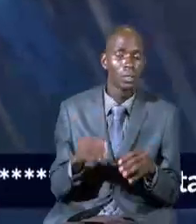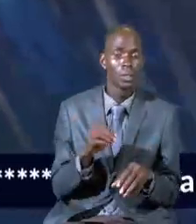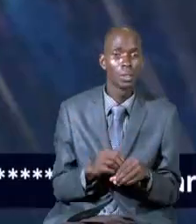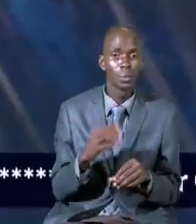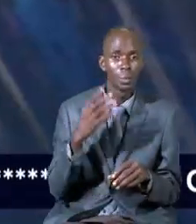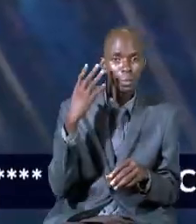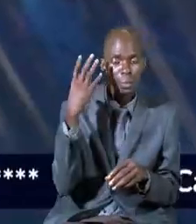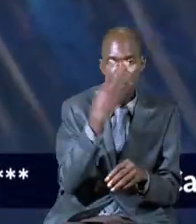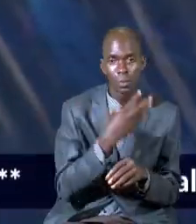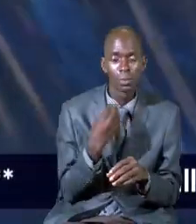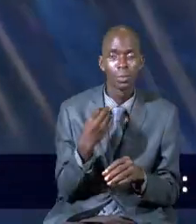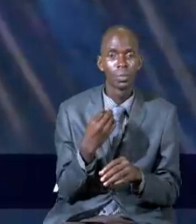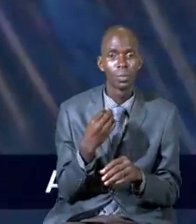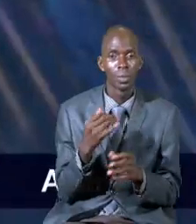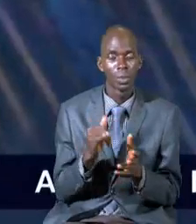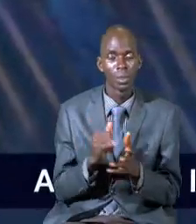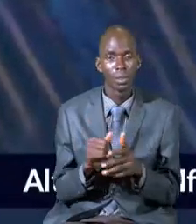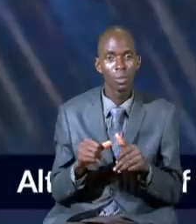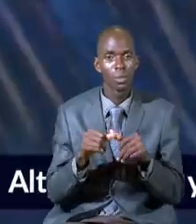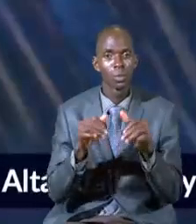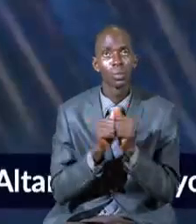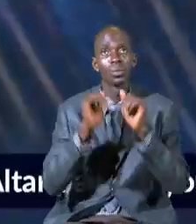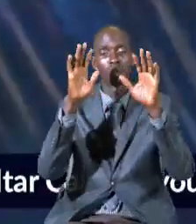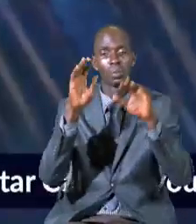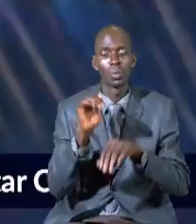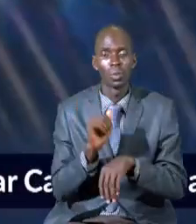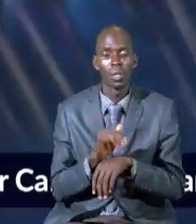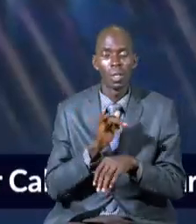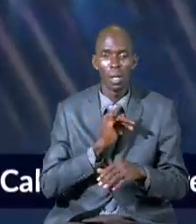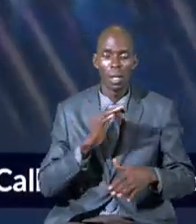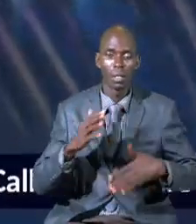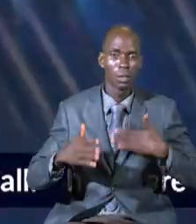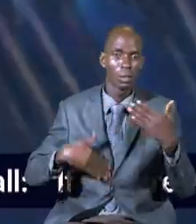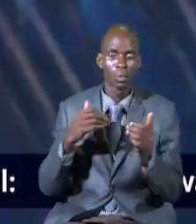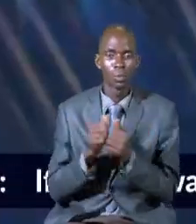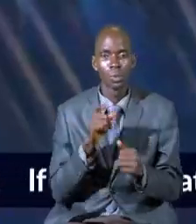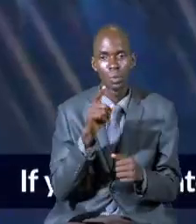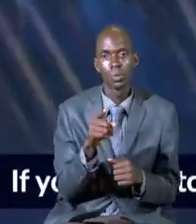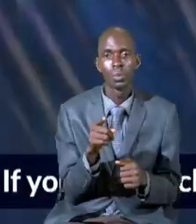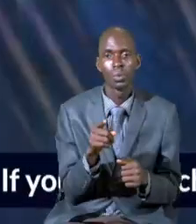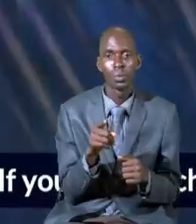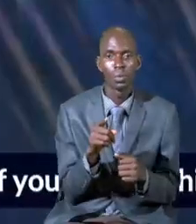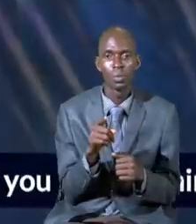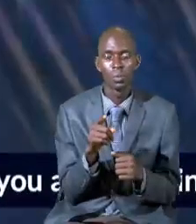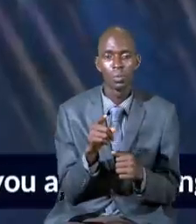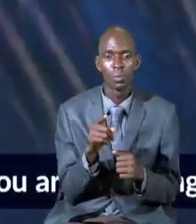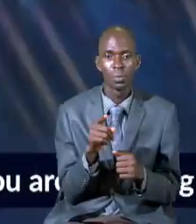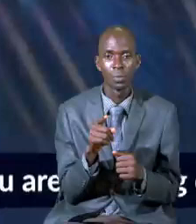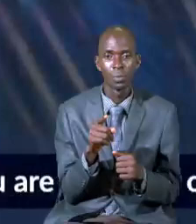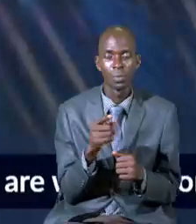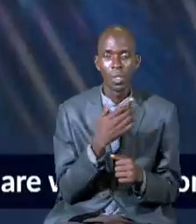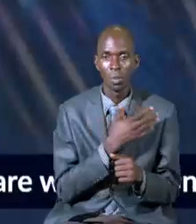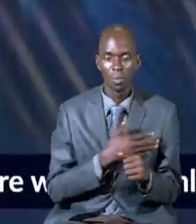in miracle. I rejoice with you. Counselors at the center, quick and